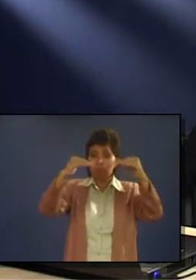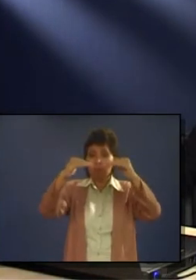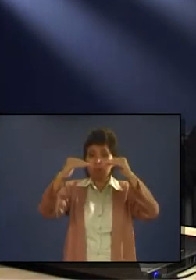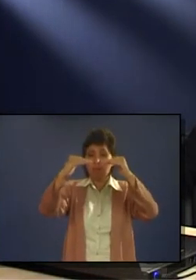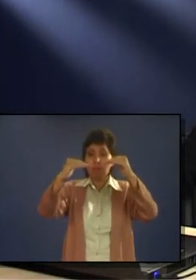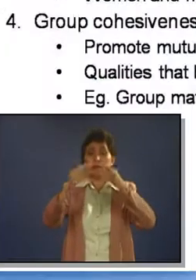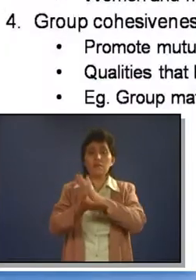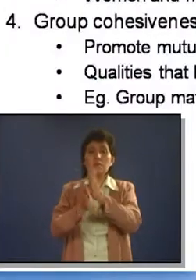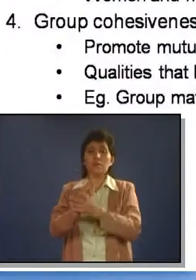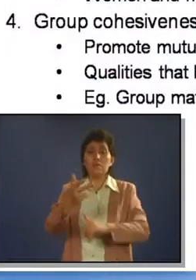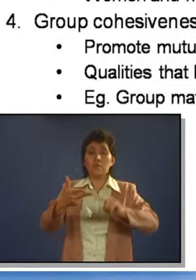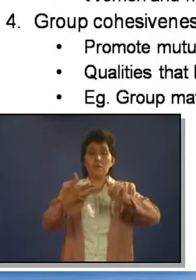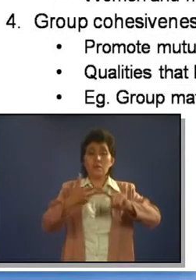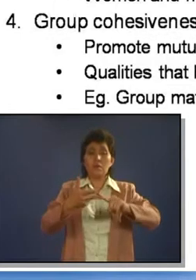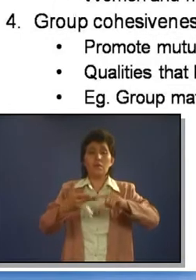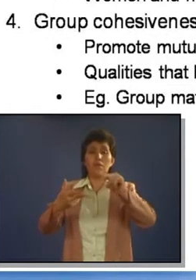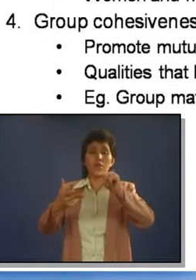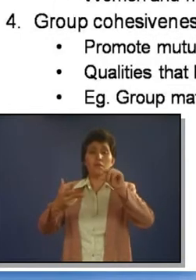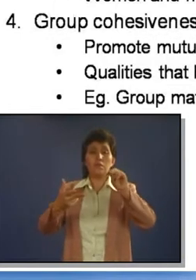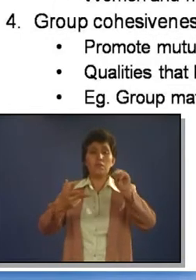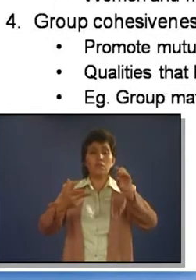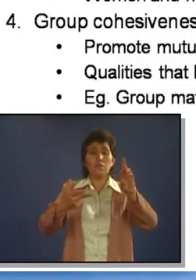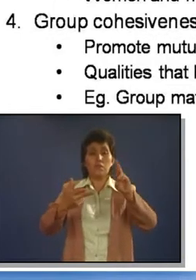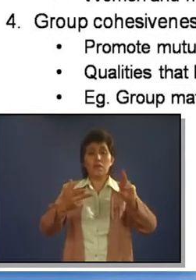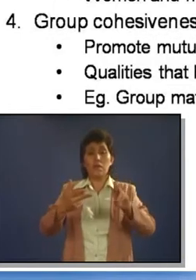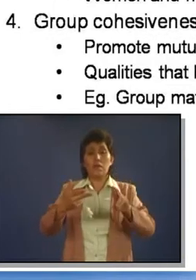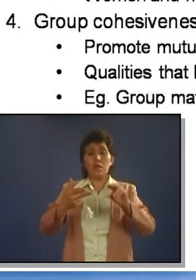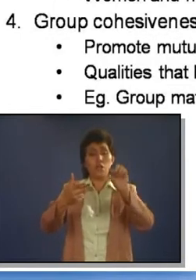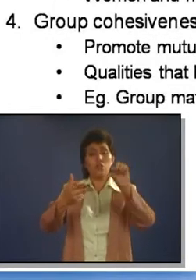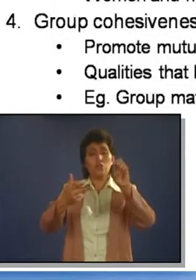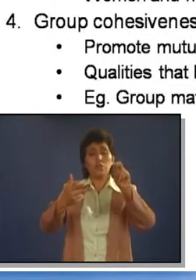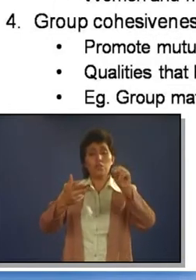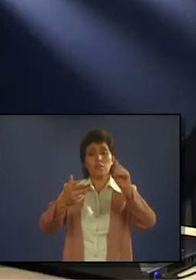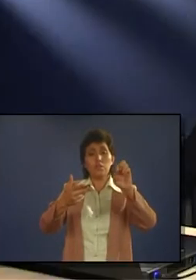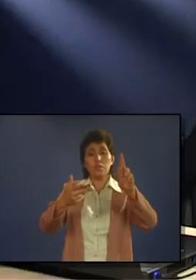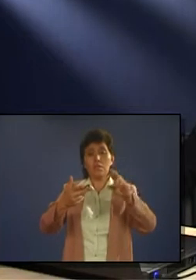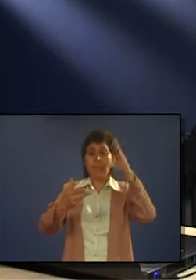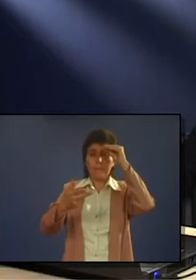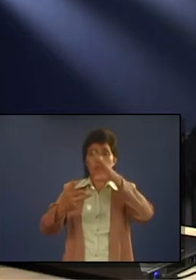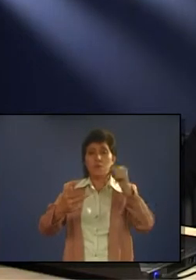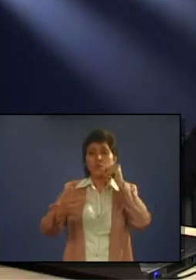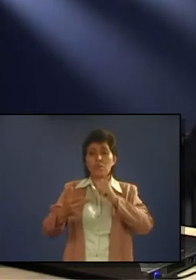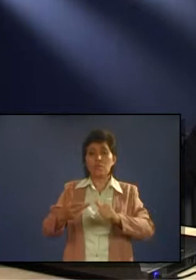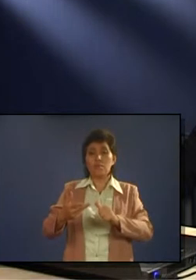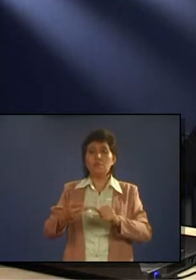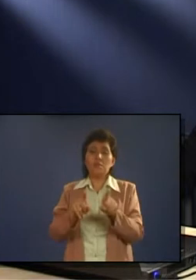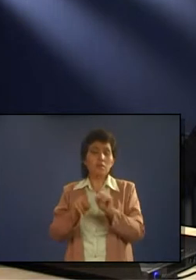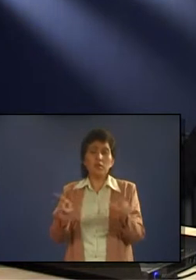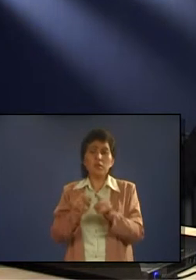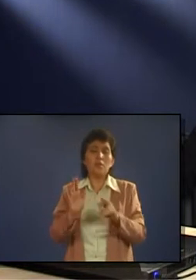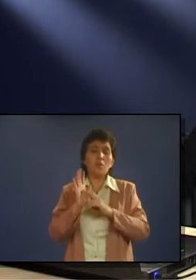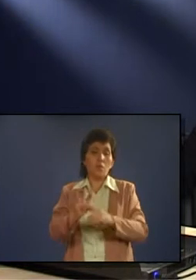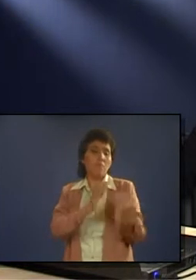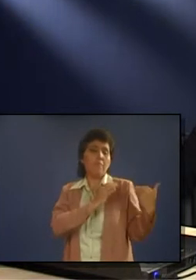next one is number 3 is the gender roles, meaning women and men, okay? Obviously, men and women plays different